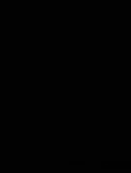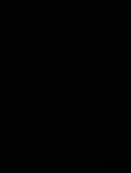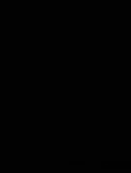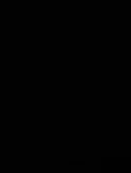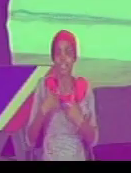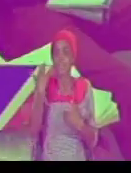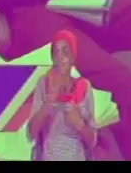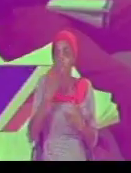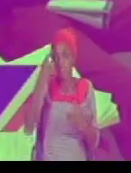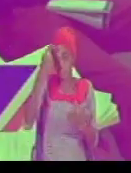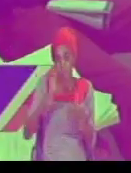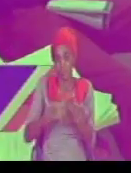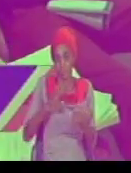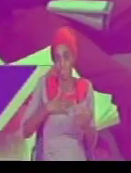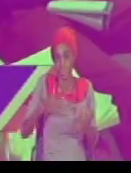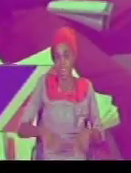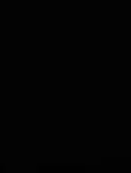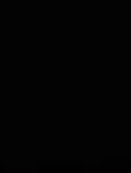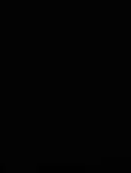life.